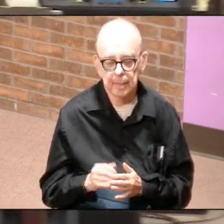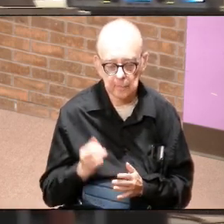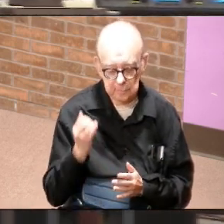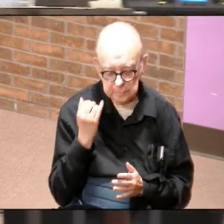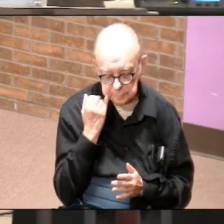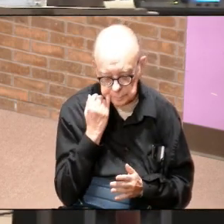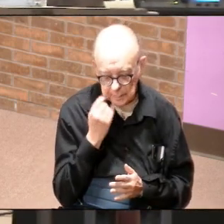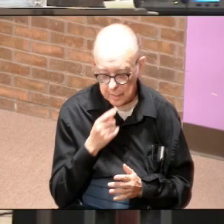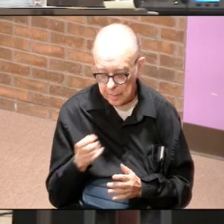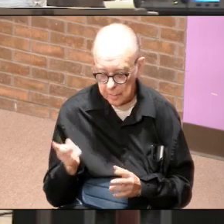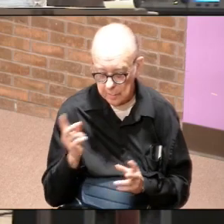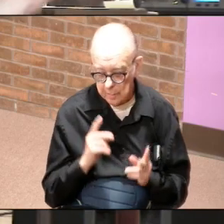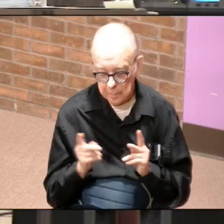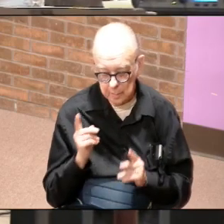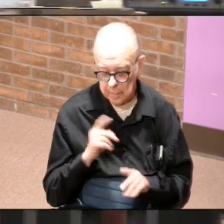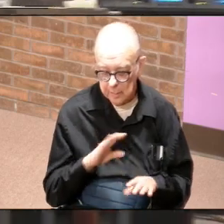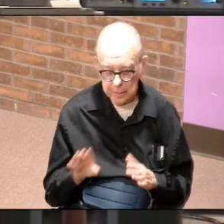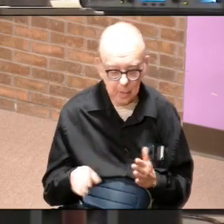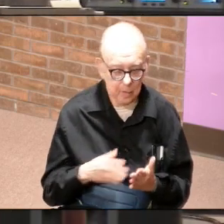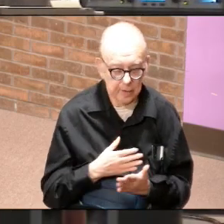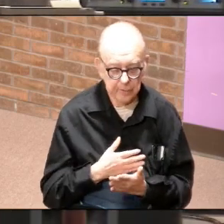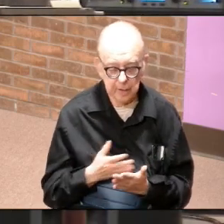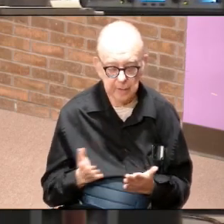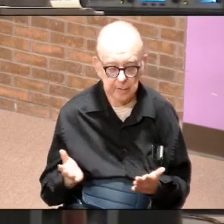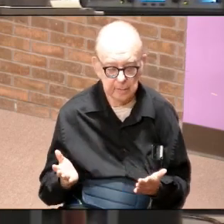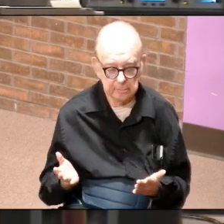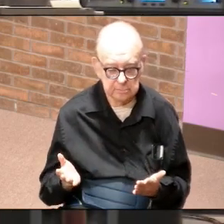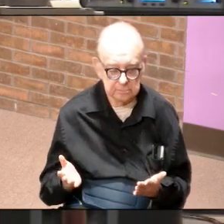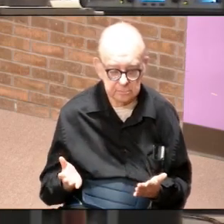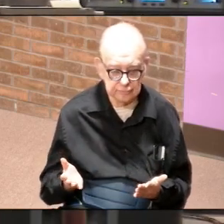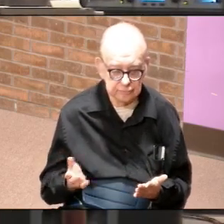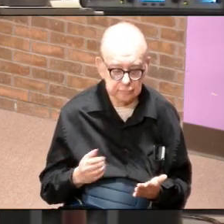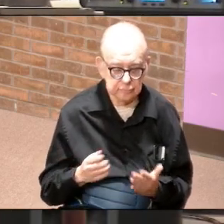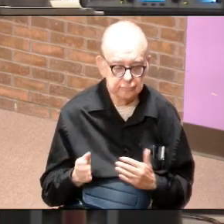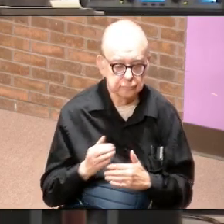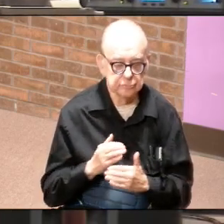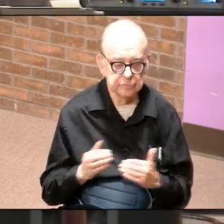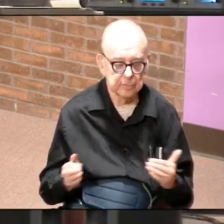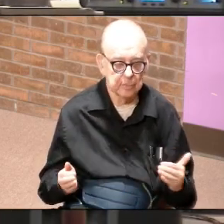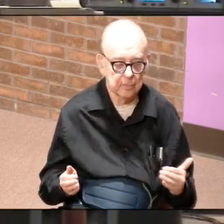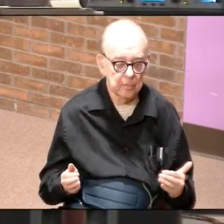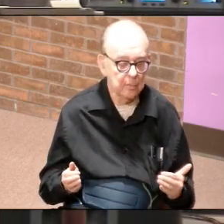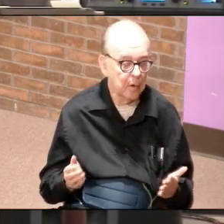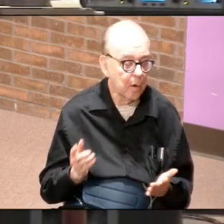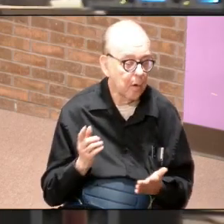if these people who did all of these things could go to heaven, what would make it so special?